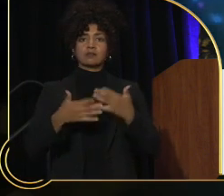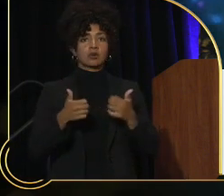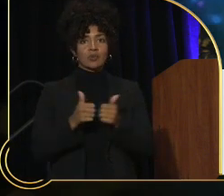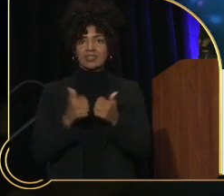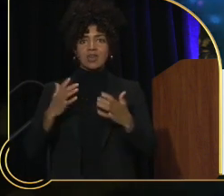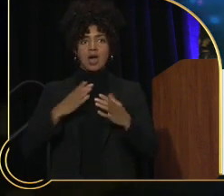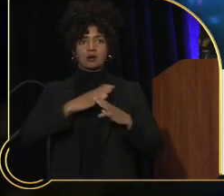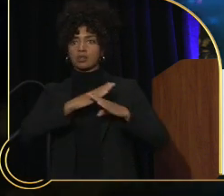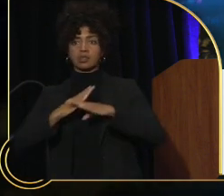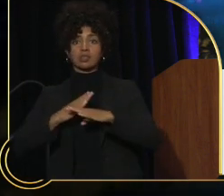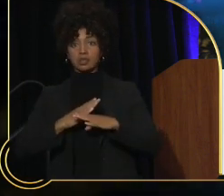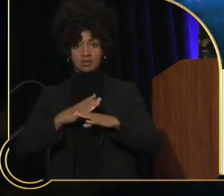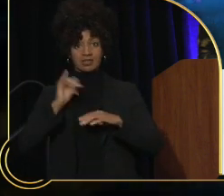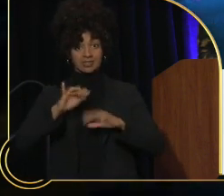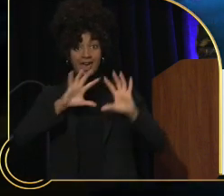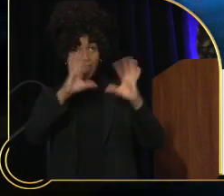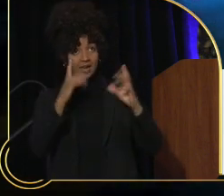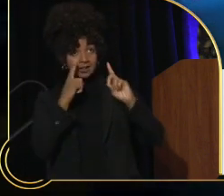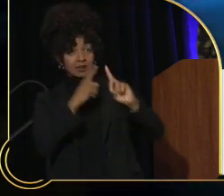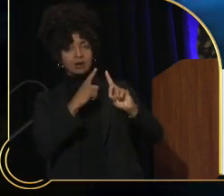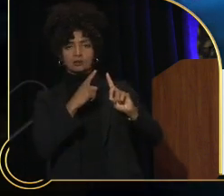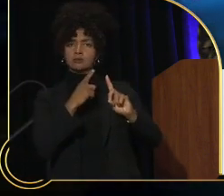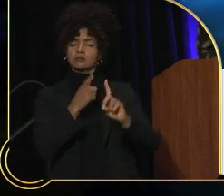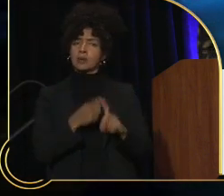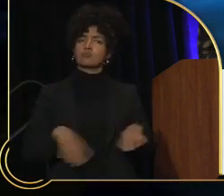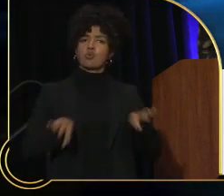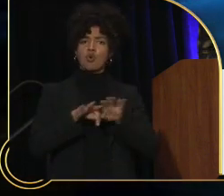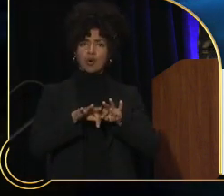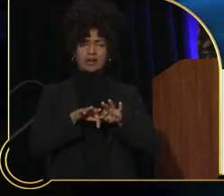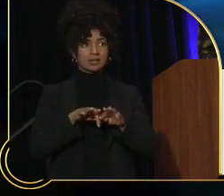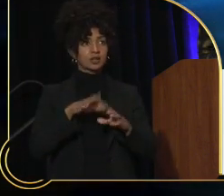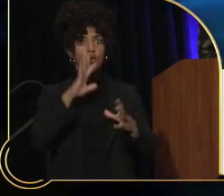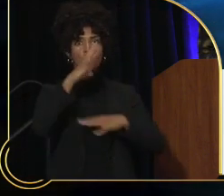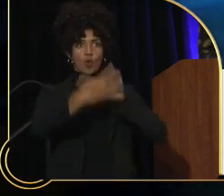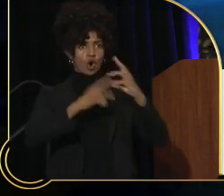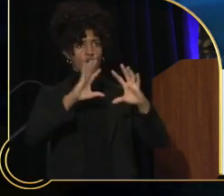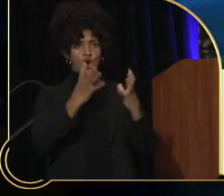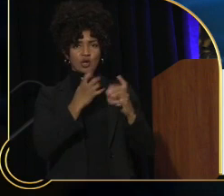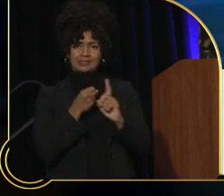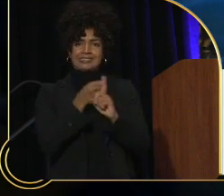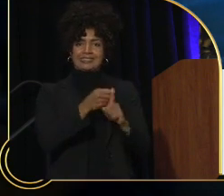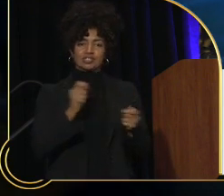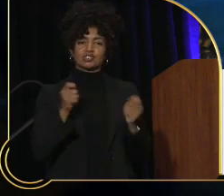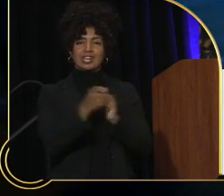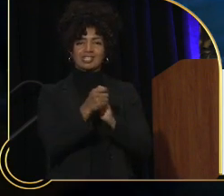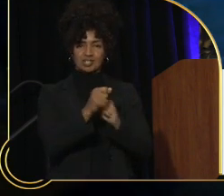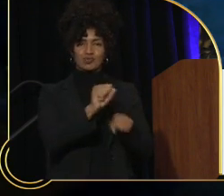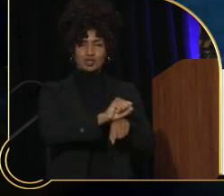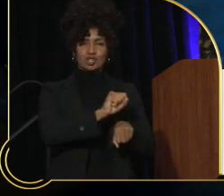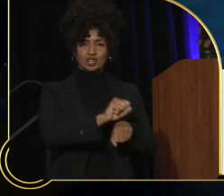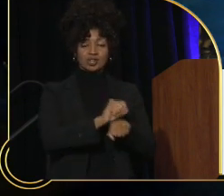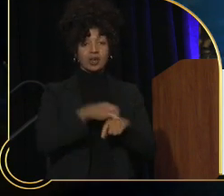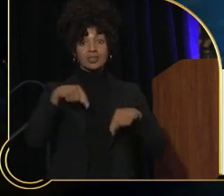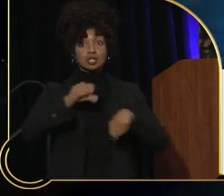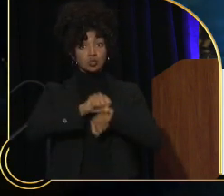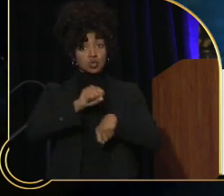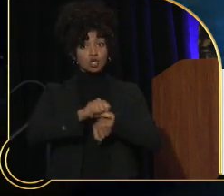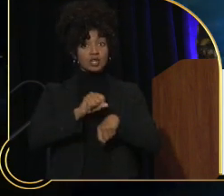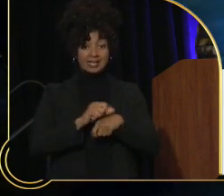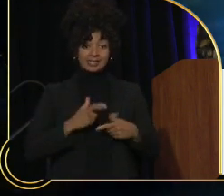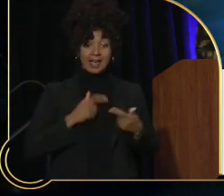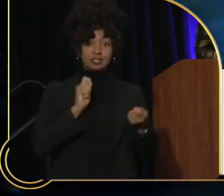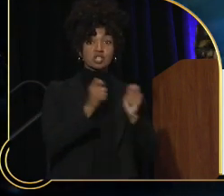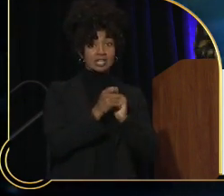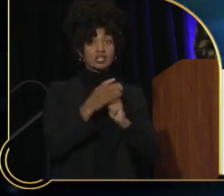work. This work is also life-changing and far too often life-saving. There